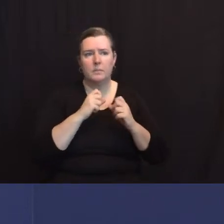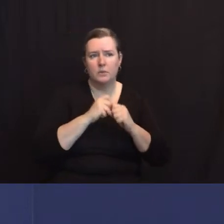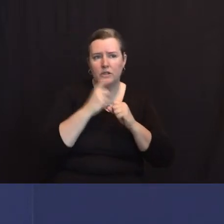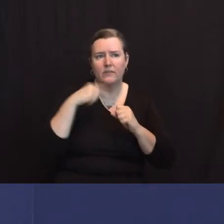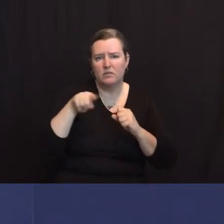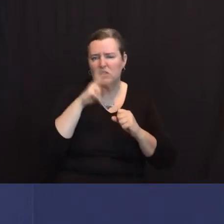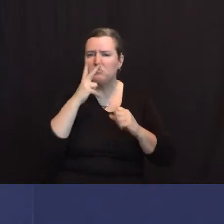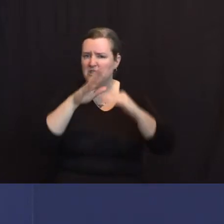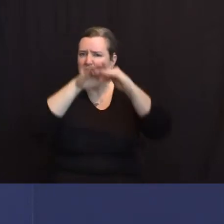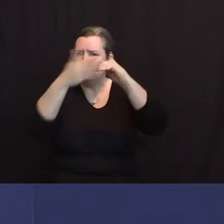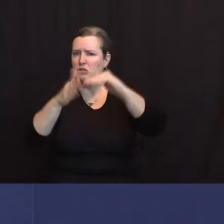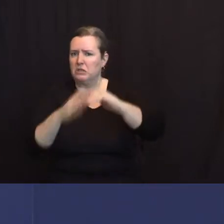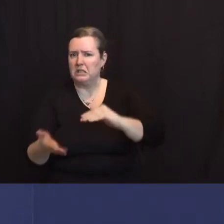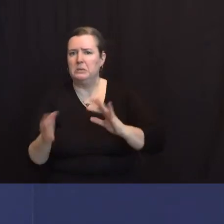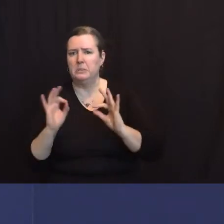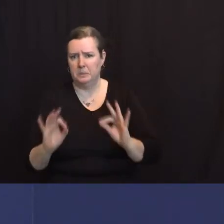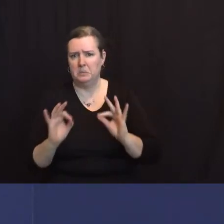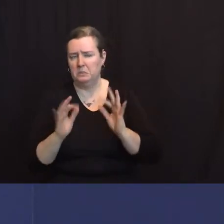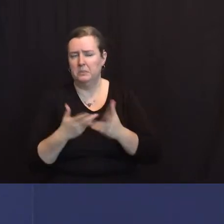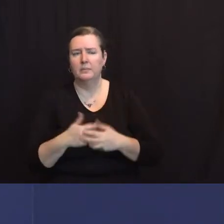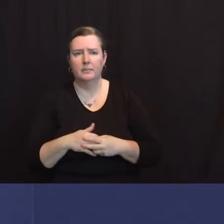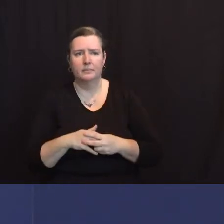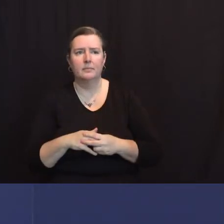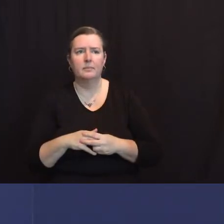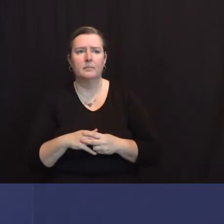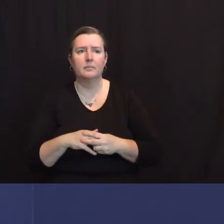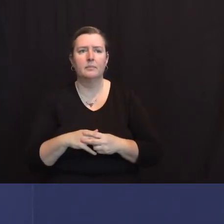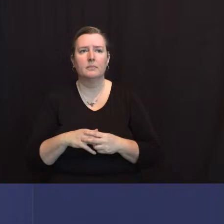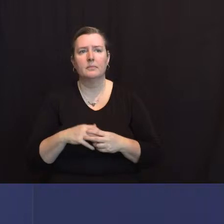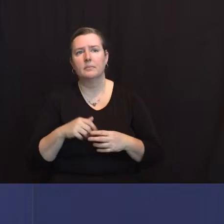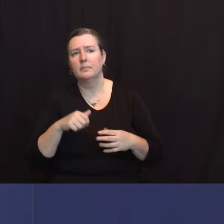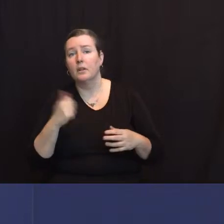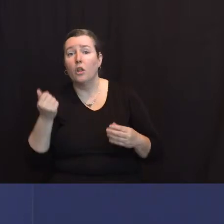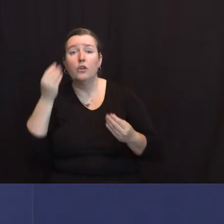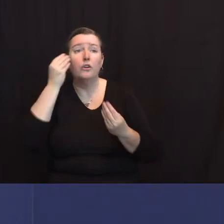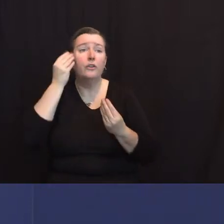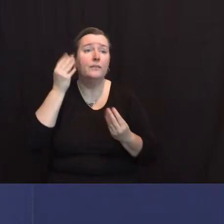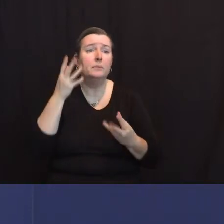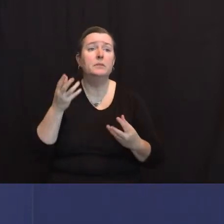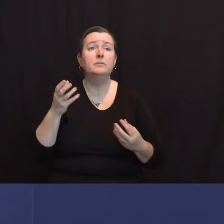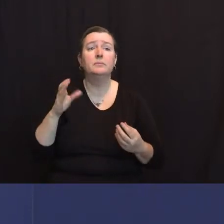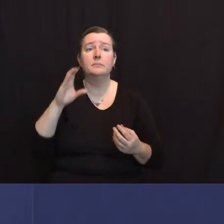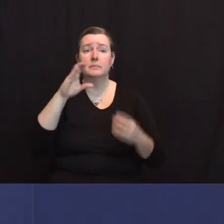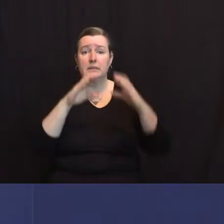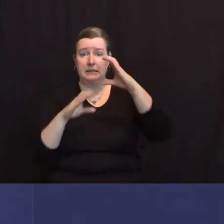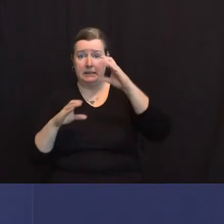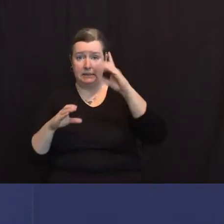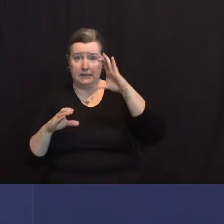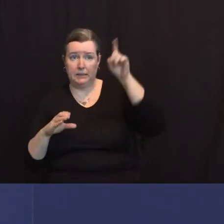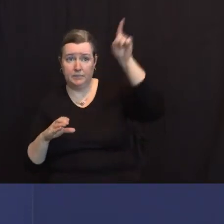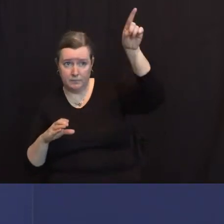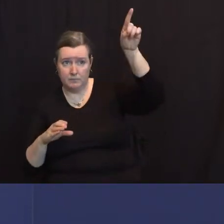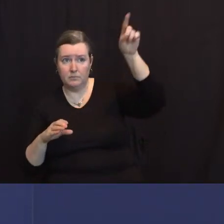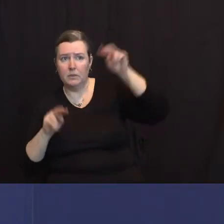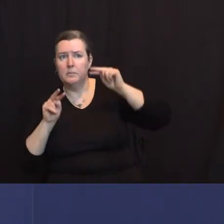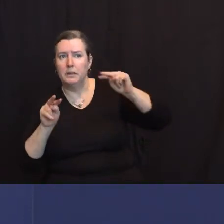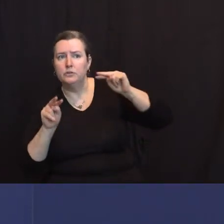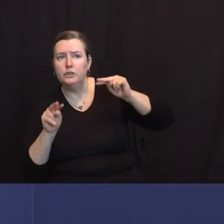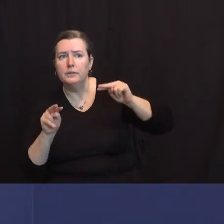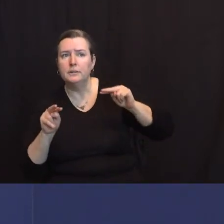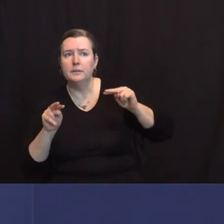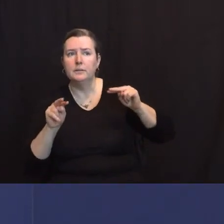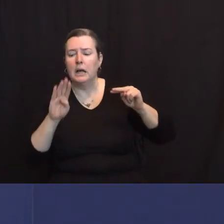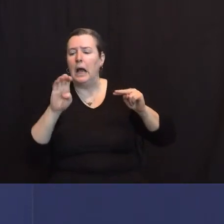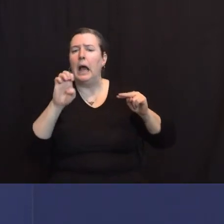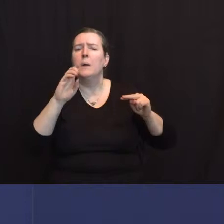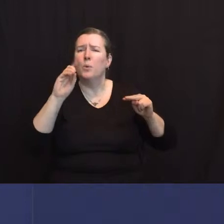In other infectious disease news, the CDC is closely following the outbreaks of Ebola virus disease in the Democratic Republic of Congo, the